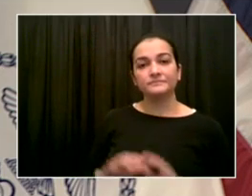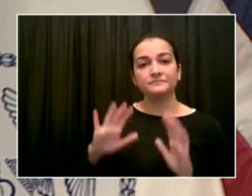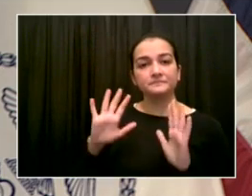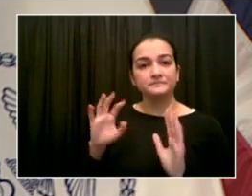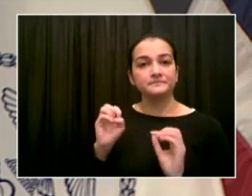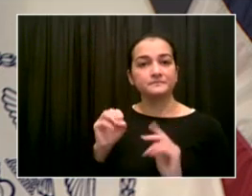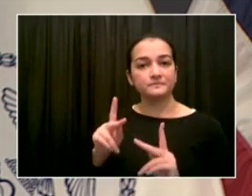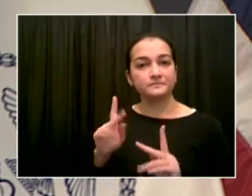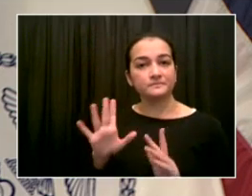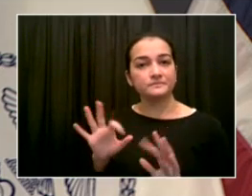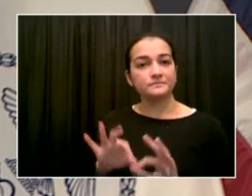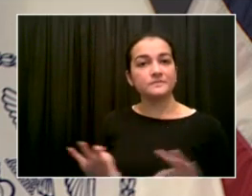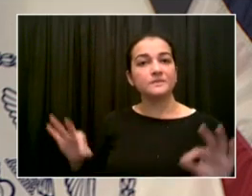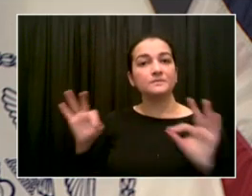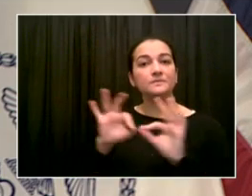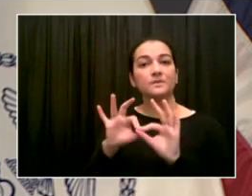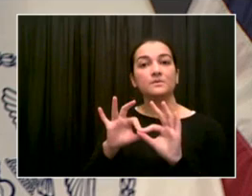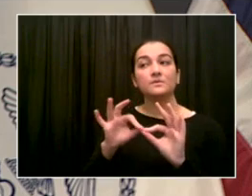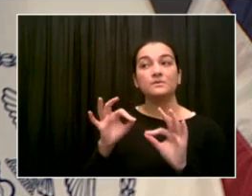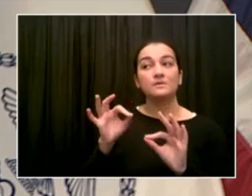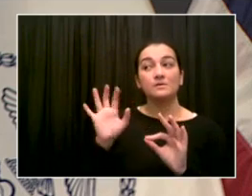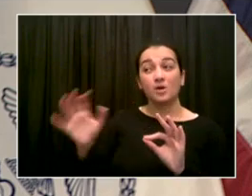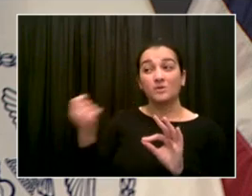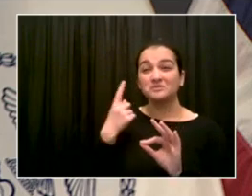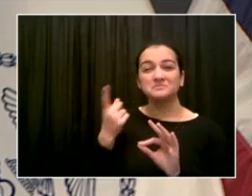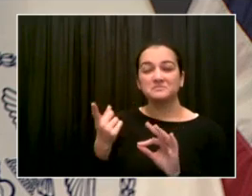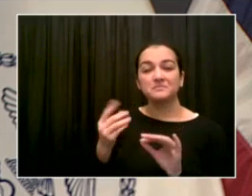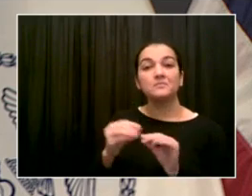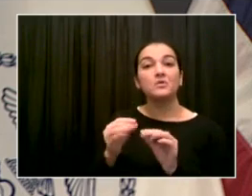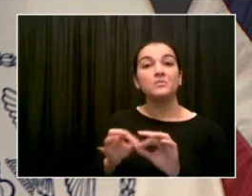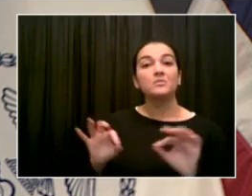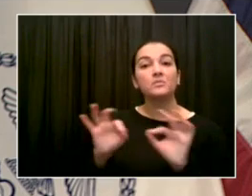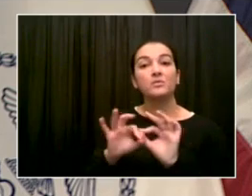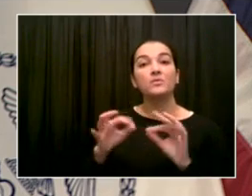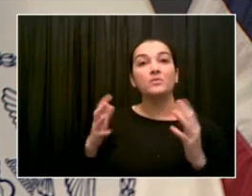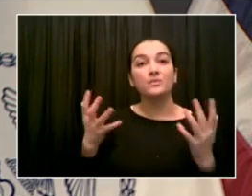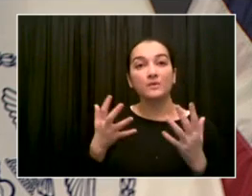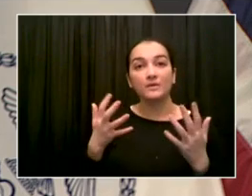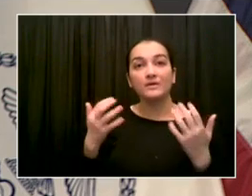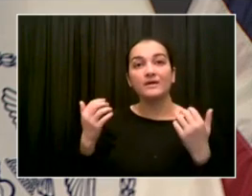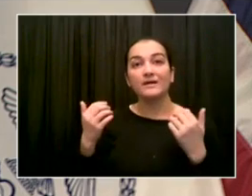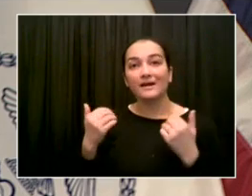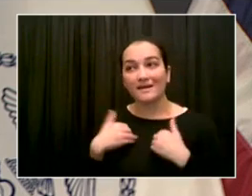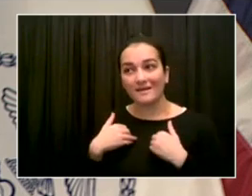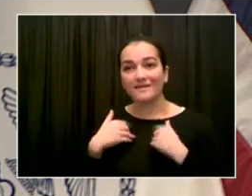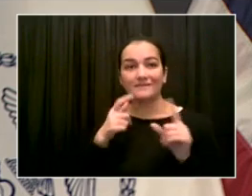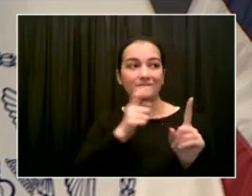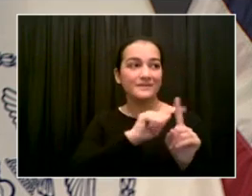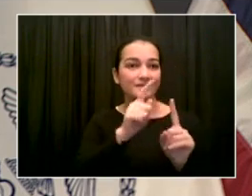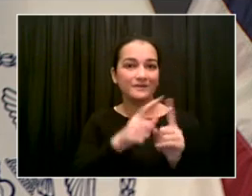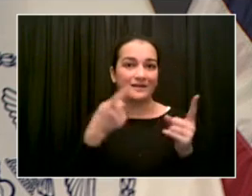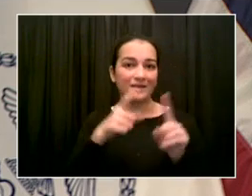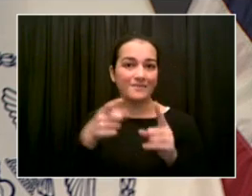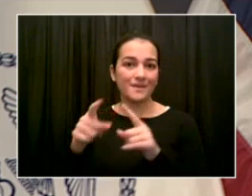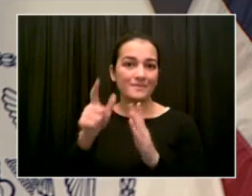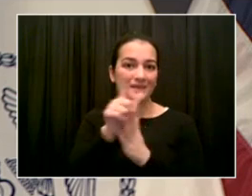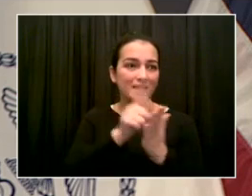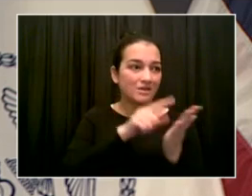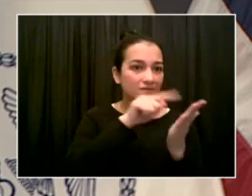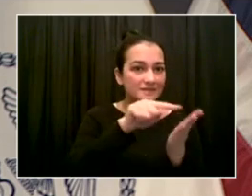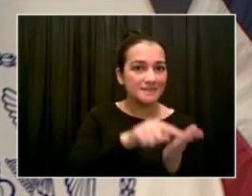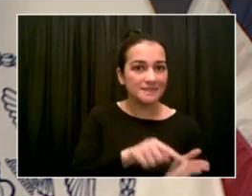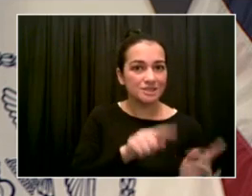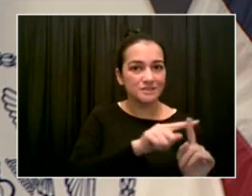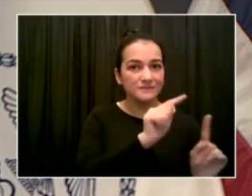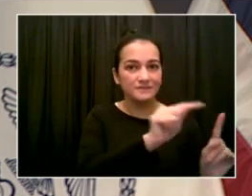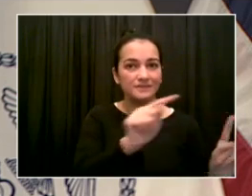I have not seen the final report, but what I've heard is it confirms what we all feared, that there was a cover-up in terms of the nursing homes,